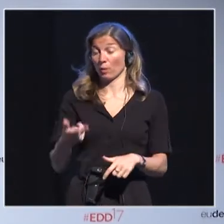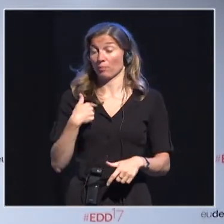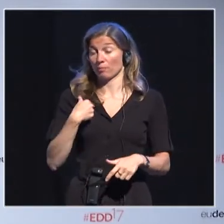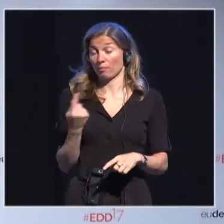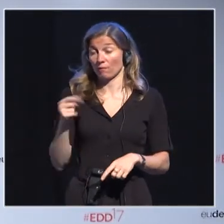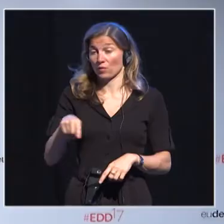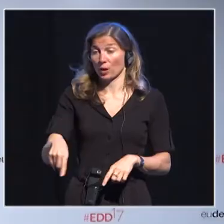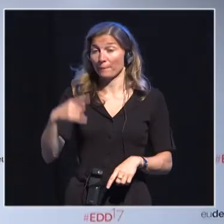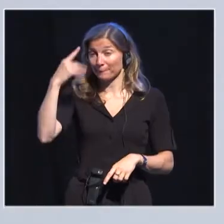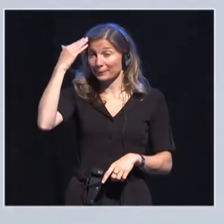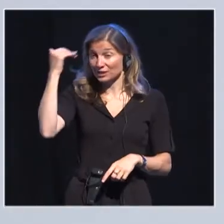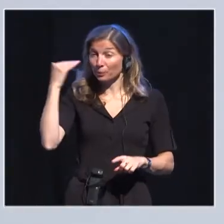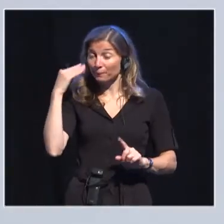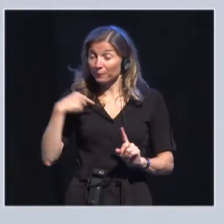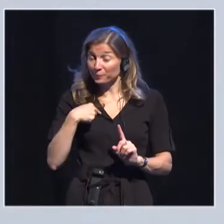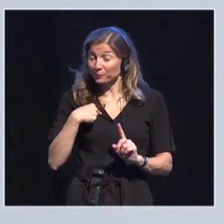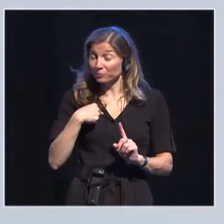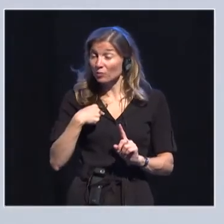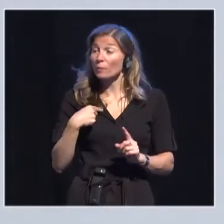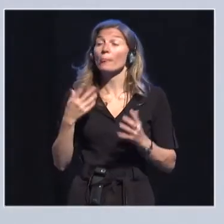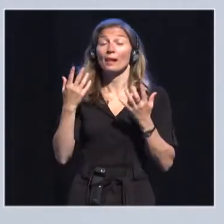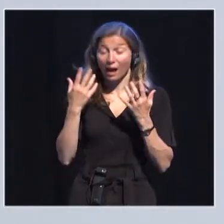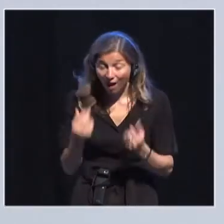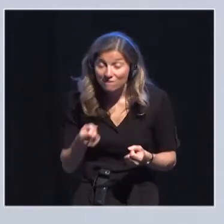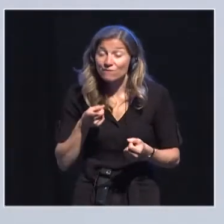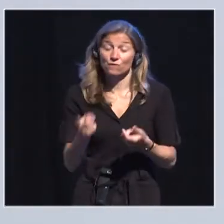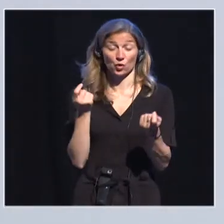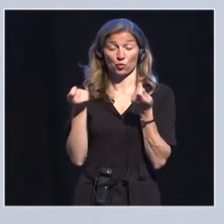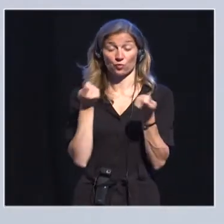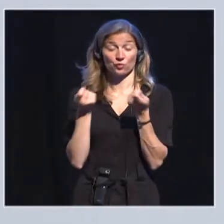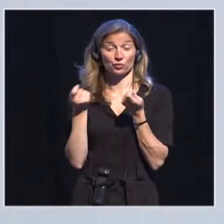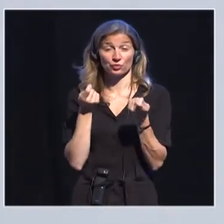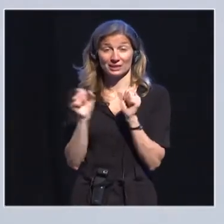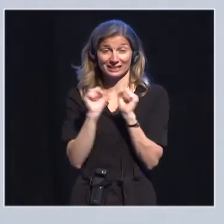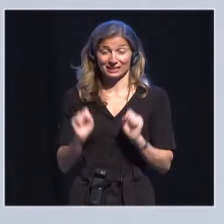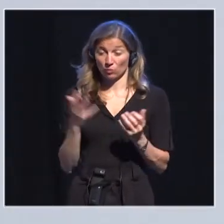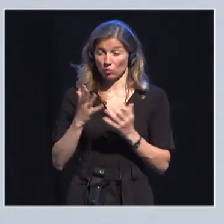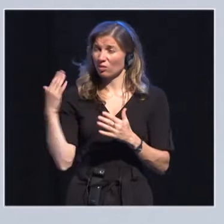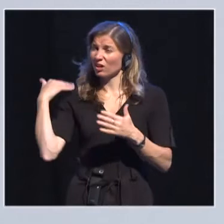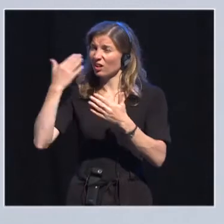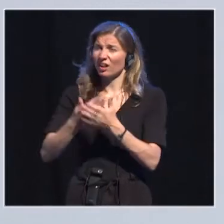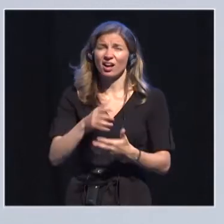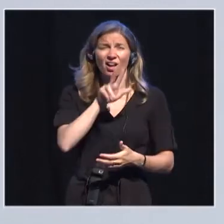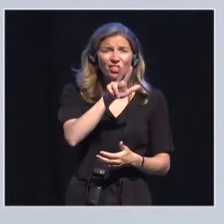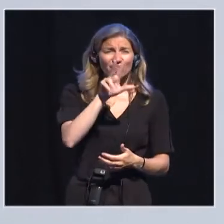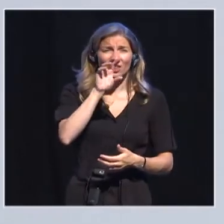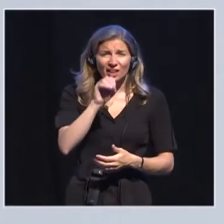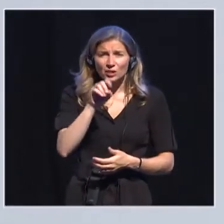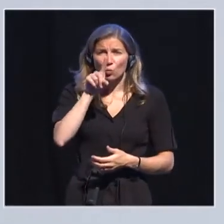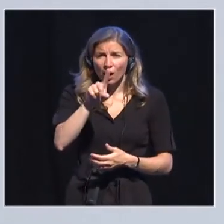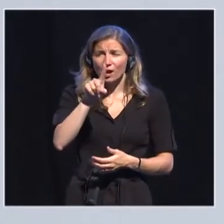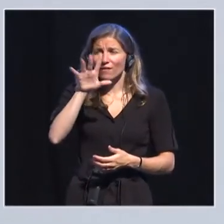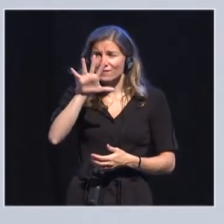this example. We have a governance system that existed since the year 3150